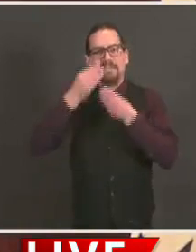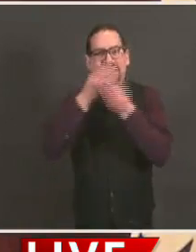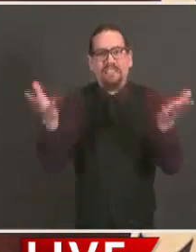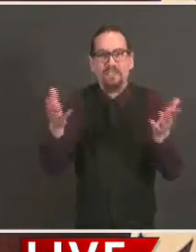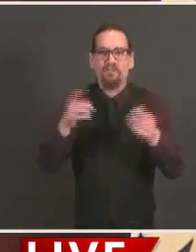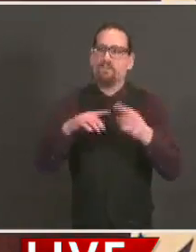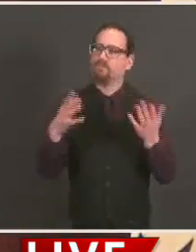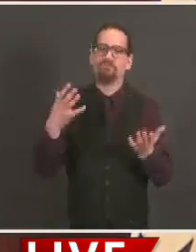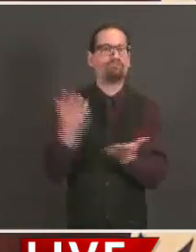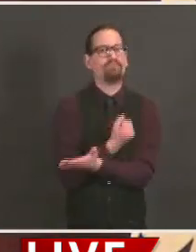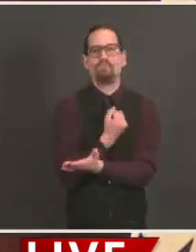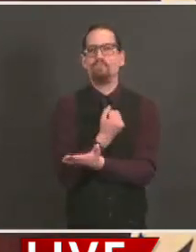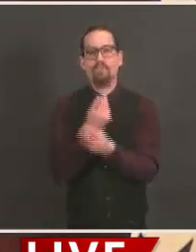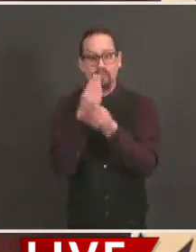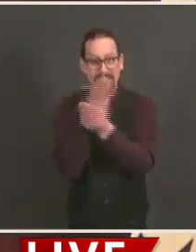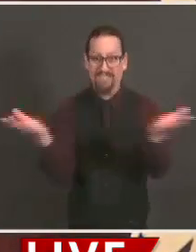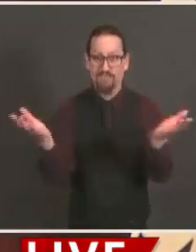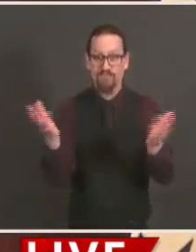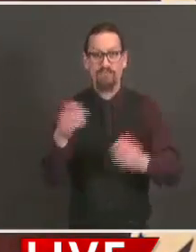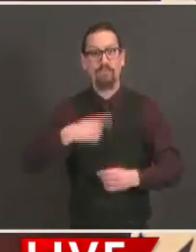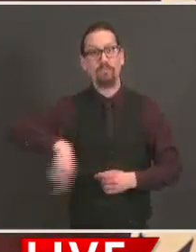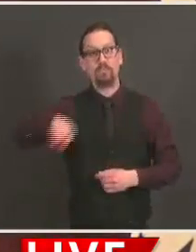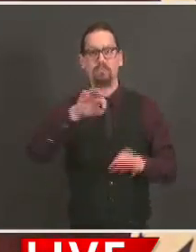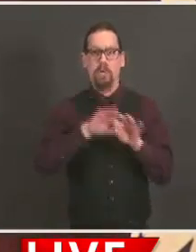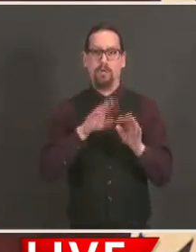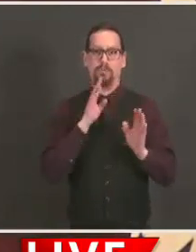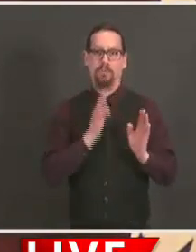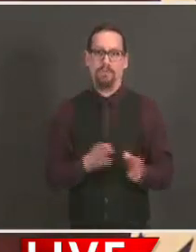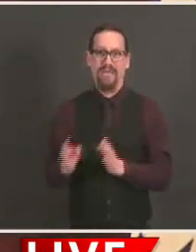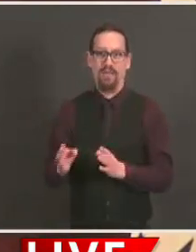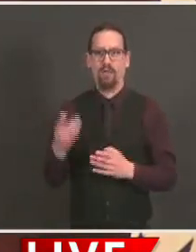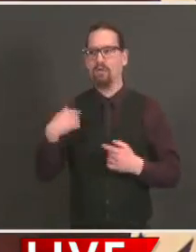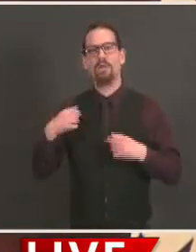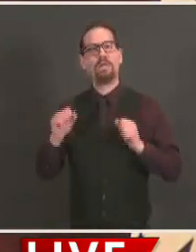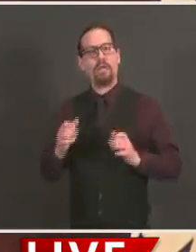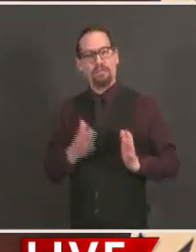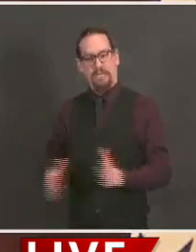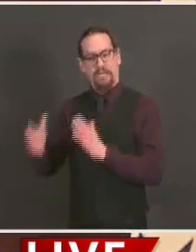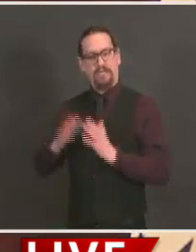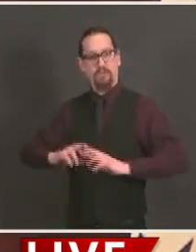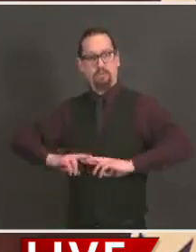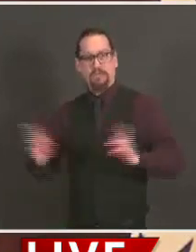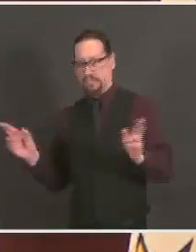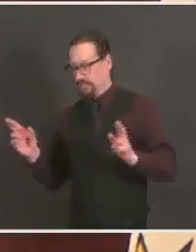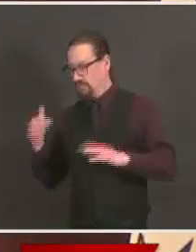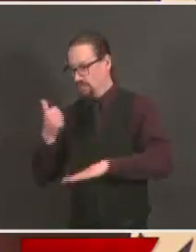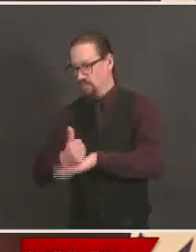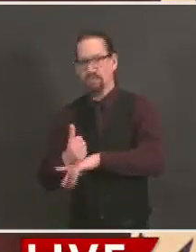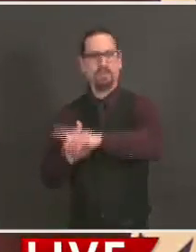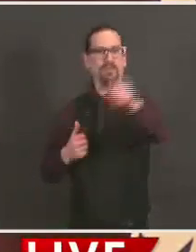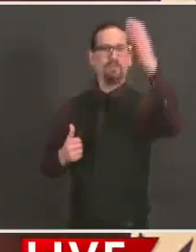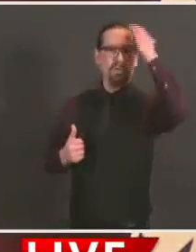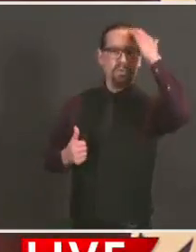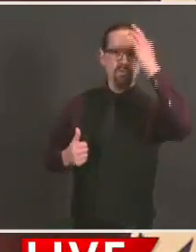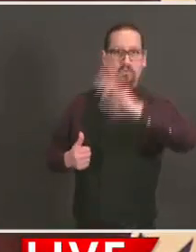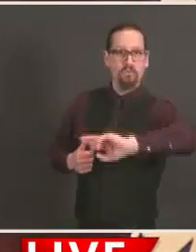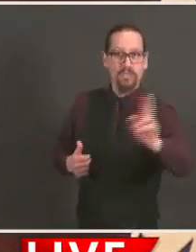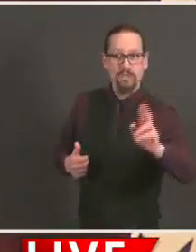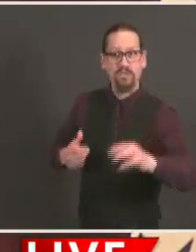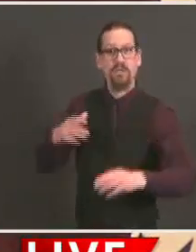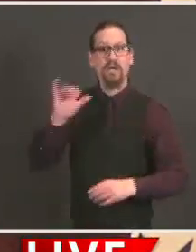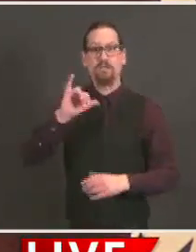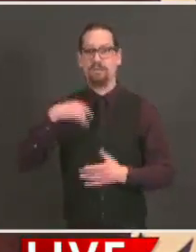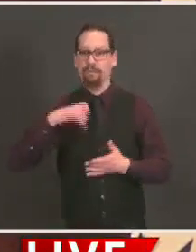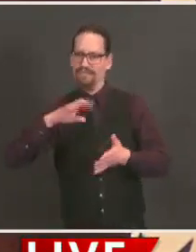as possible for when we had originally scheduled to, starting mid-February, we have been using the lessons